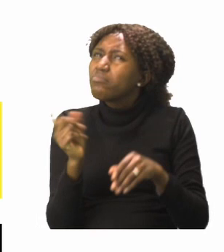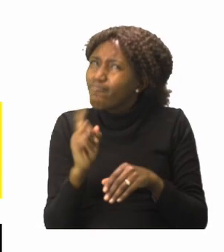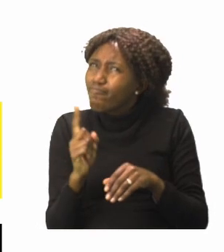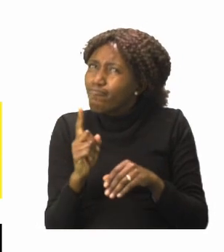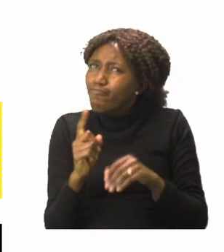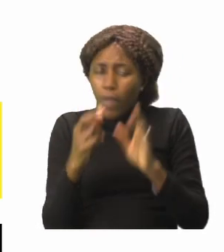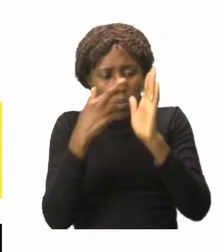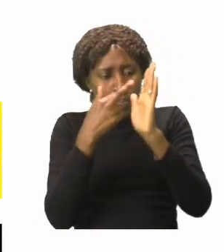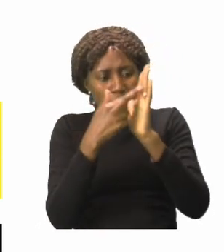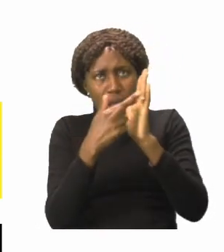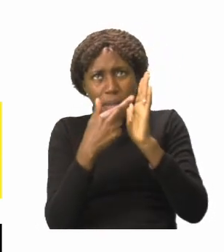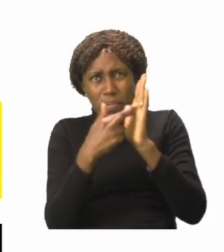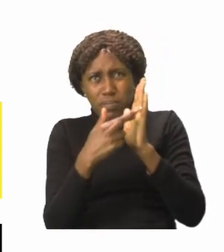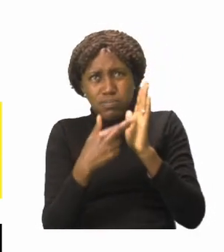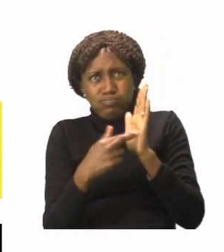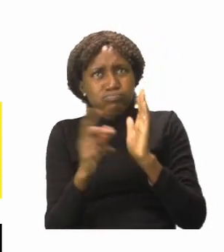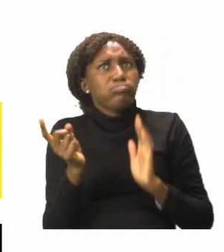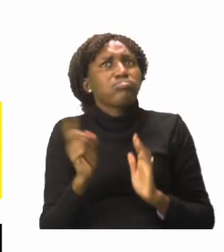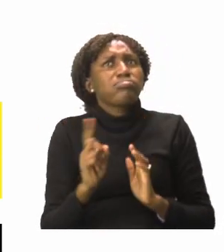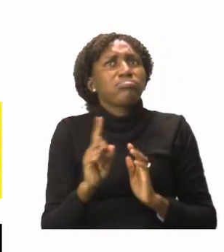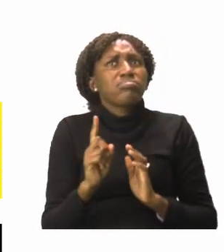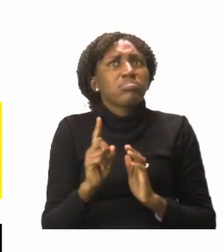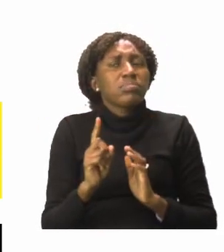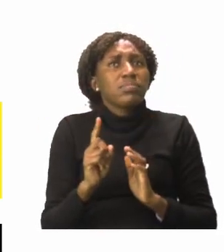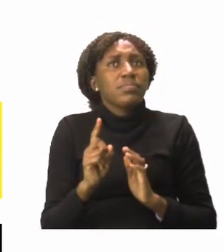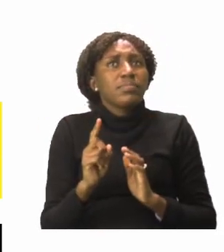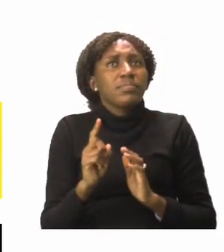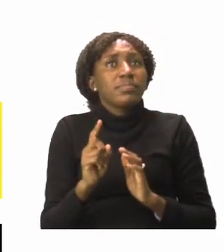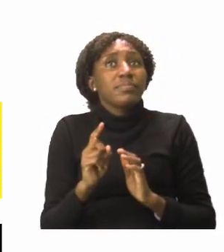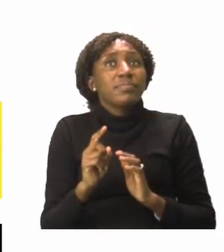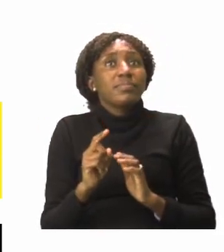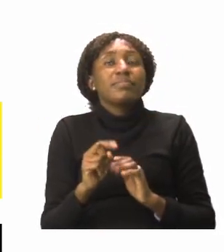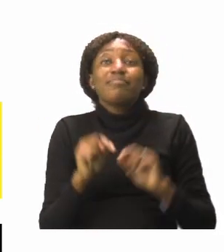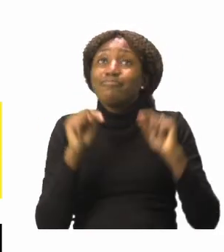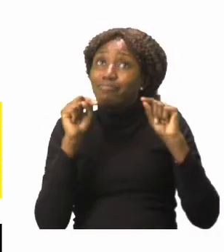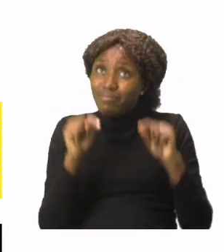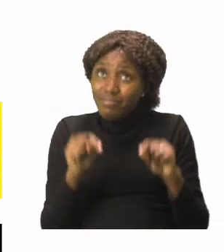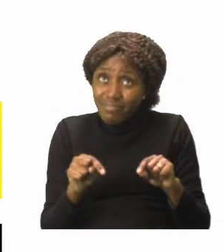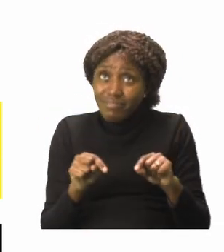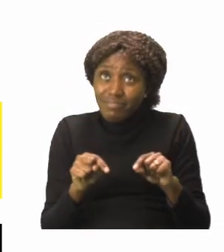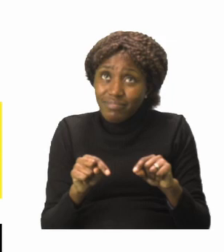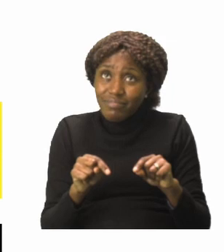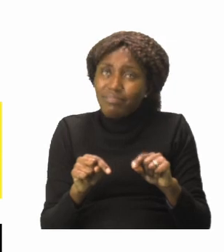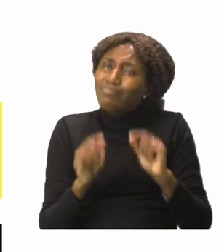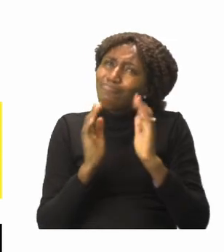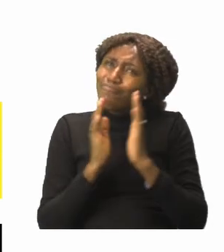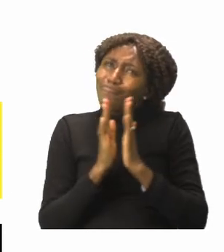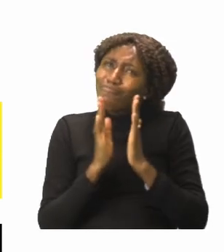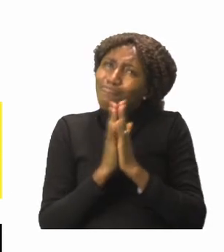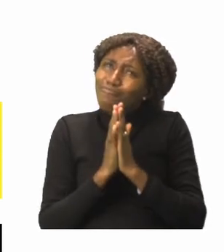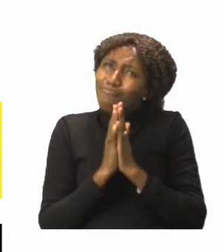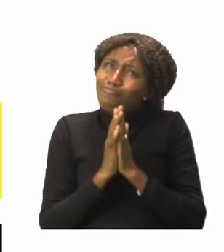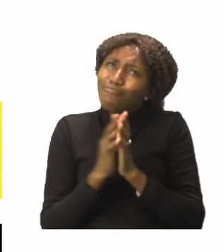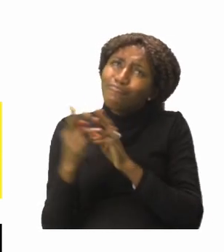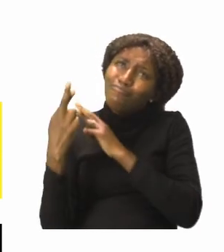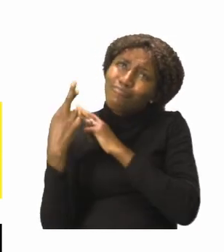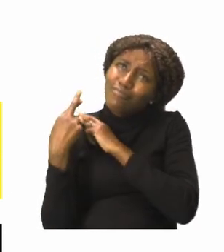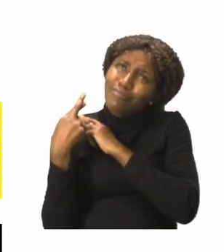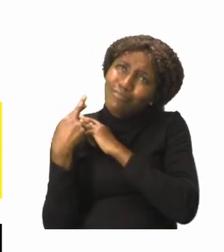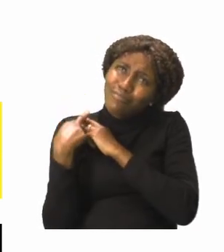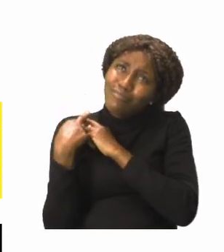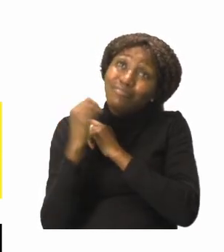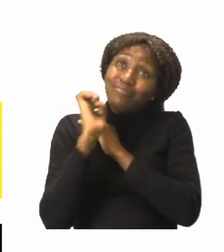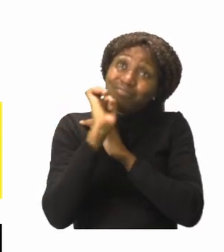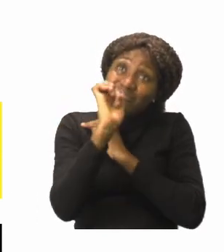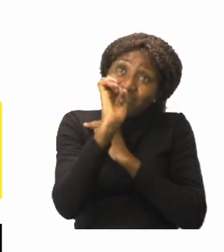that we have to follow. For this exercise, it's going to be your job to draw where the